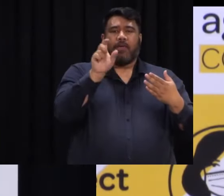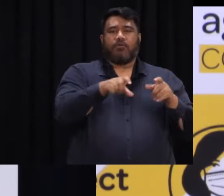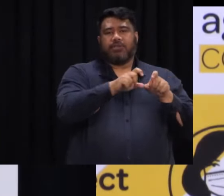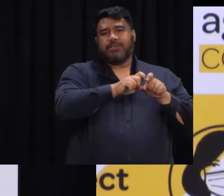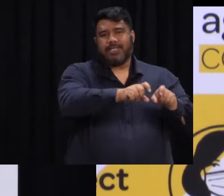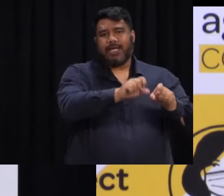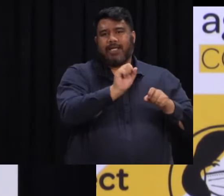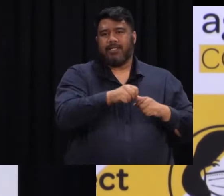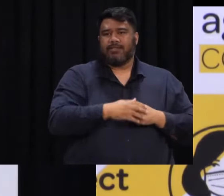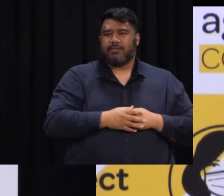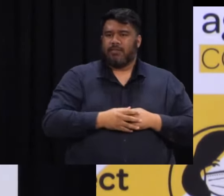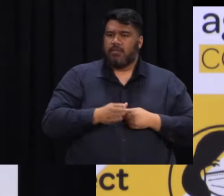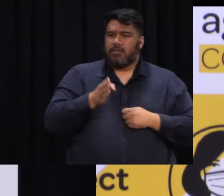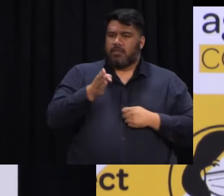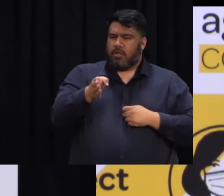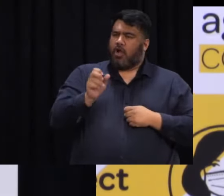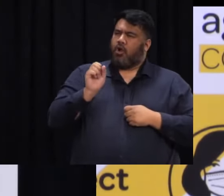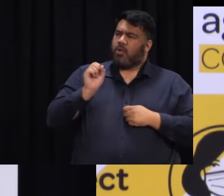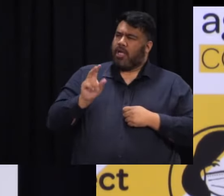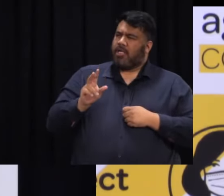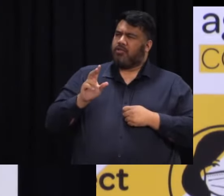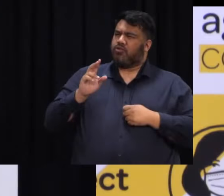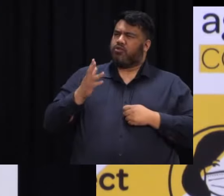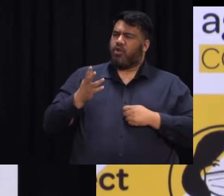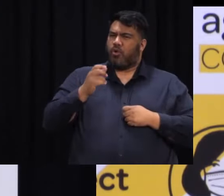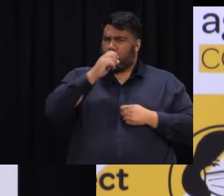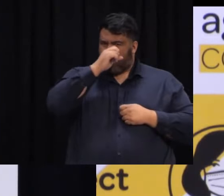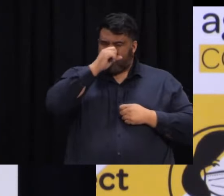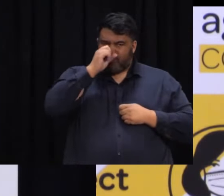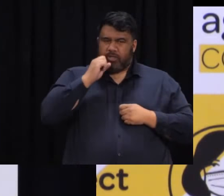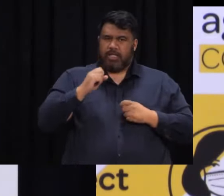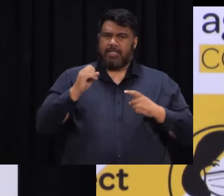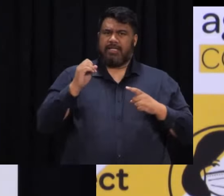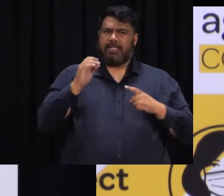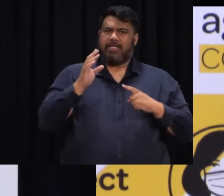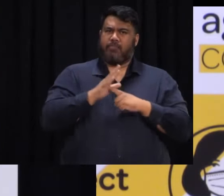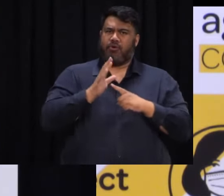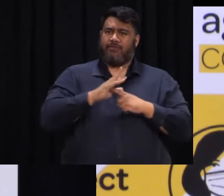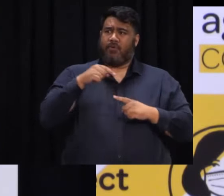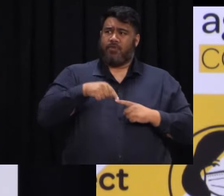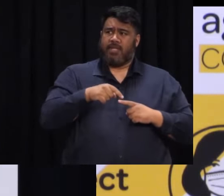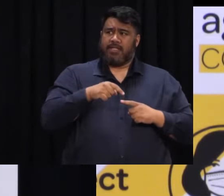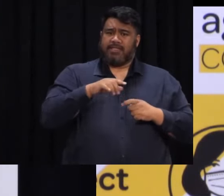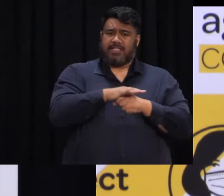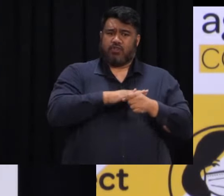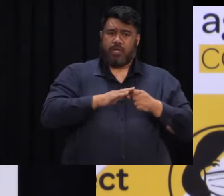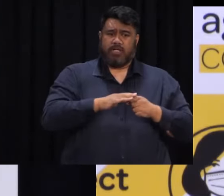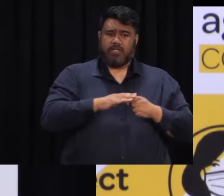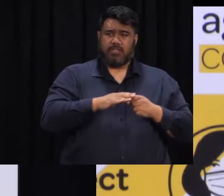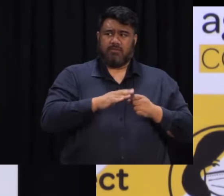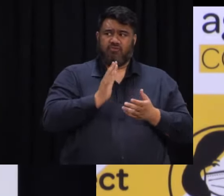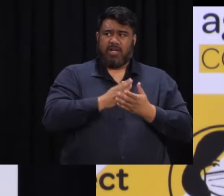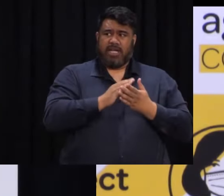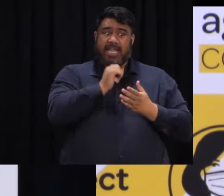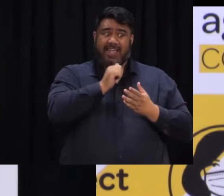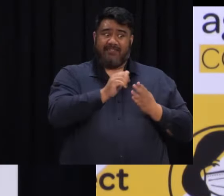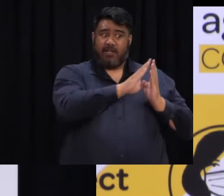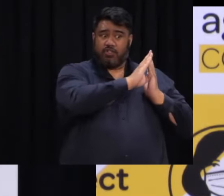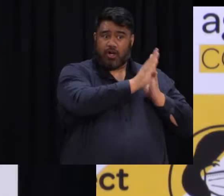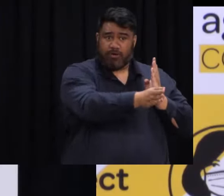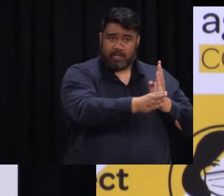the germane bit to this case is the more or less part. So the germane bit to this more case... direct or less direct? Yes,